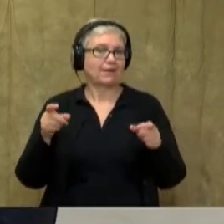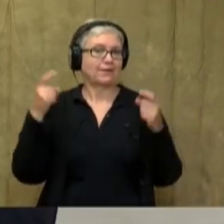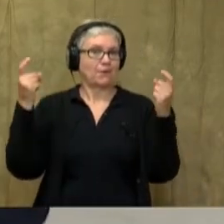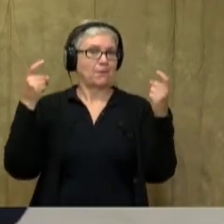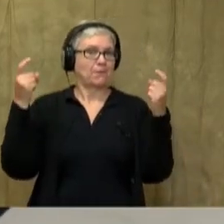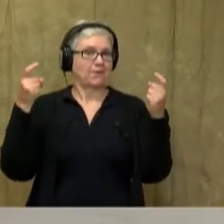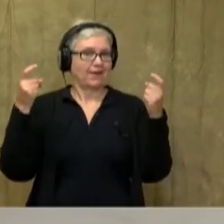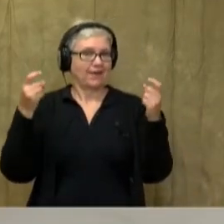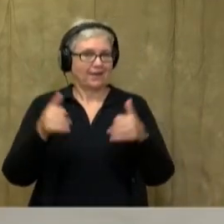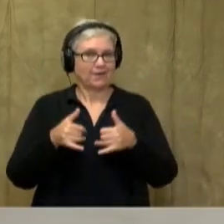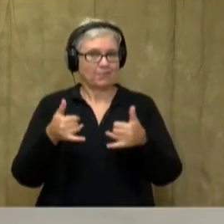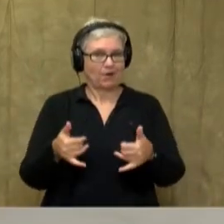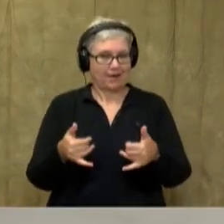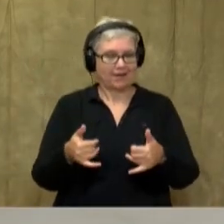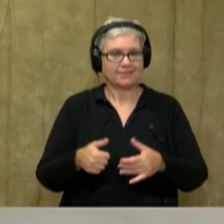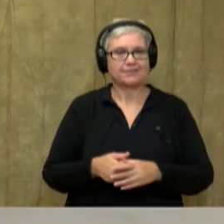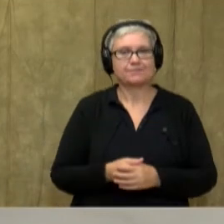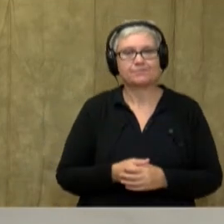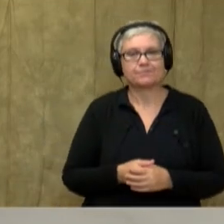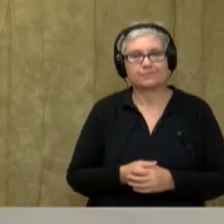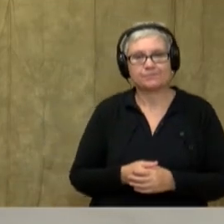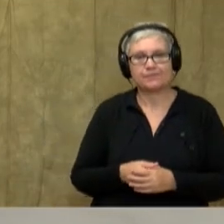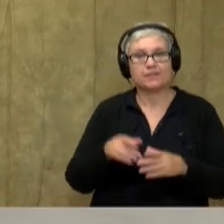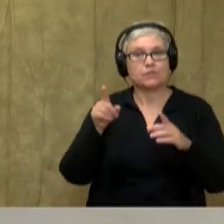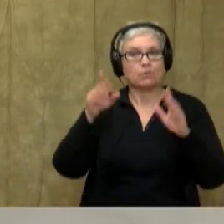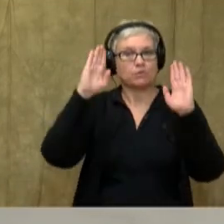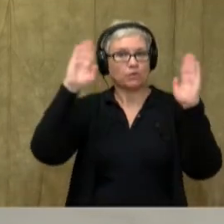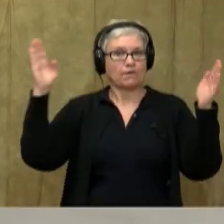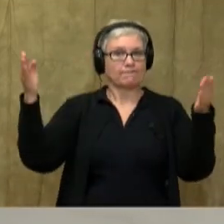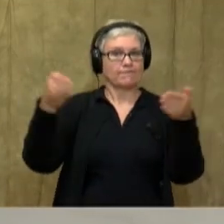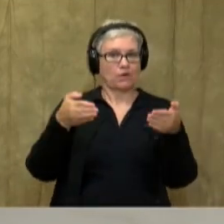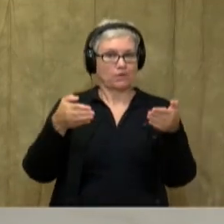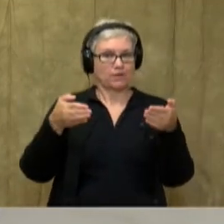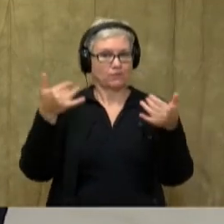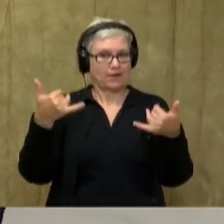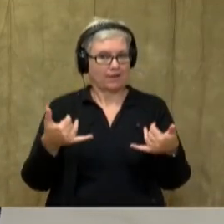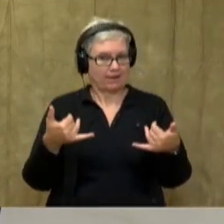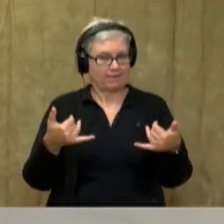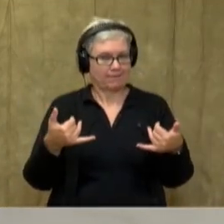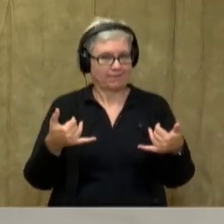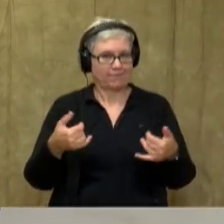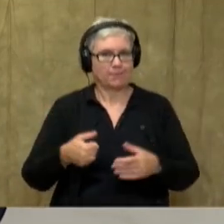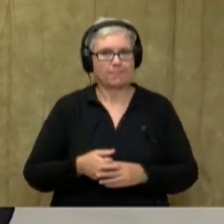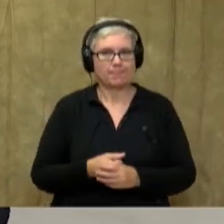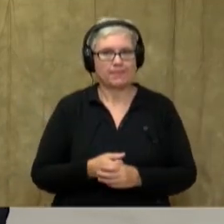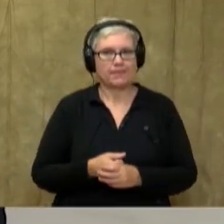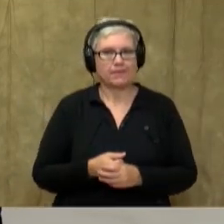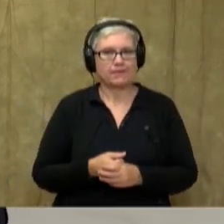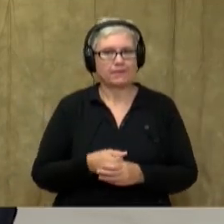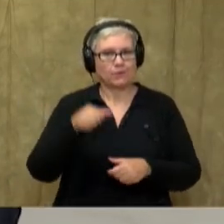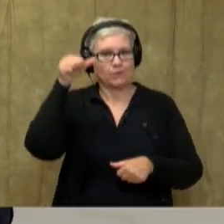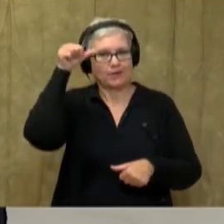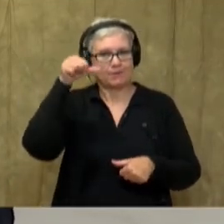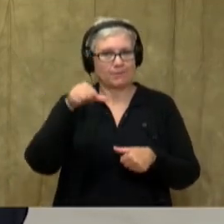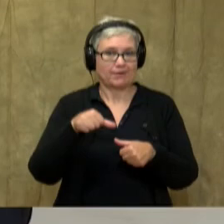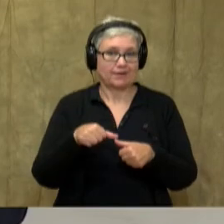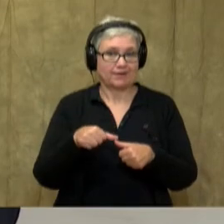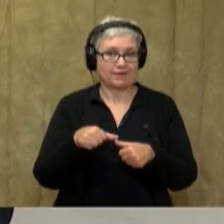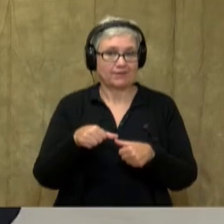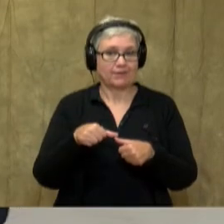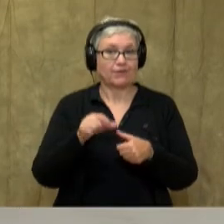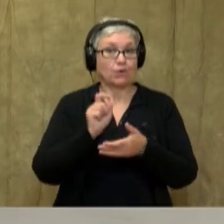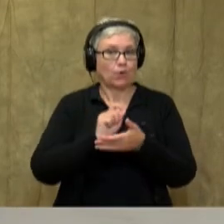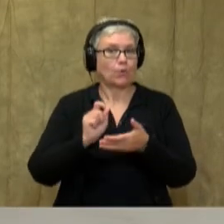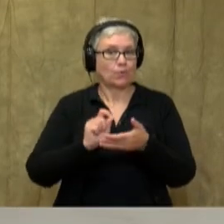And so the thing that I want you to really focus your attention on now is recalling or